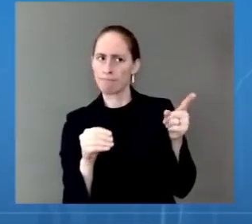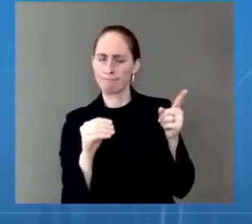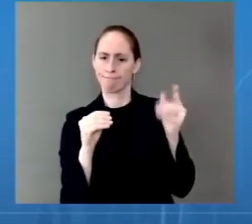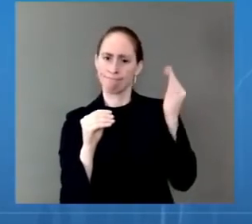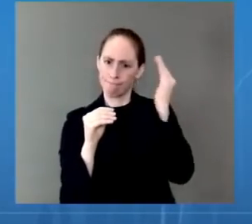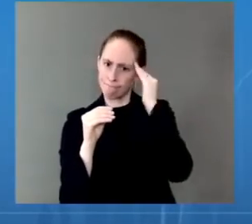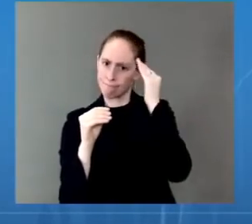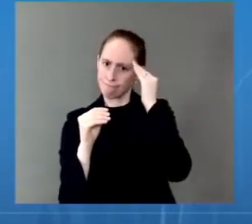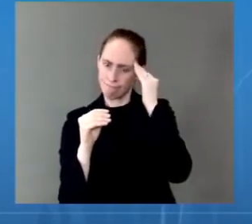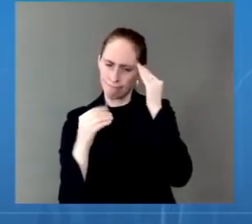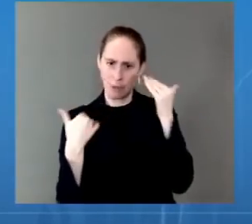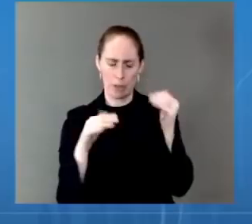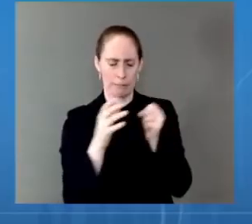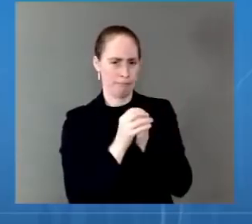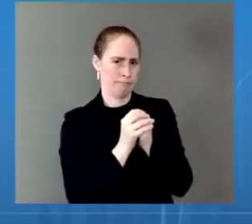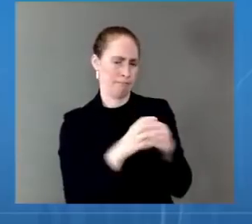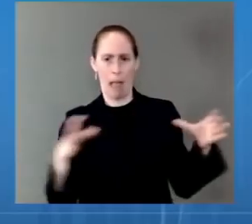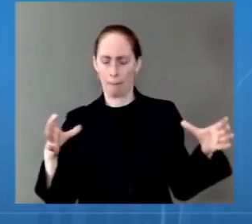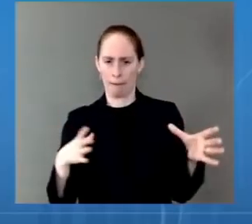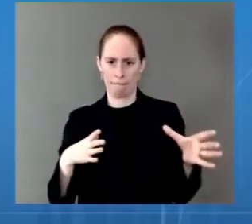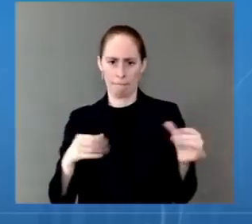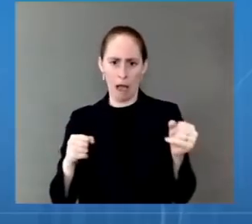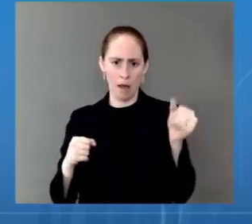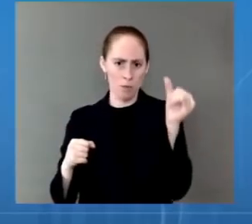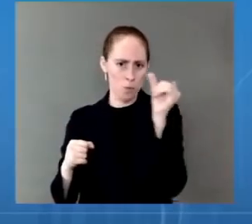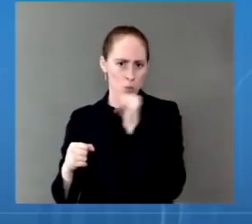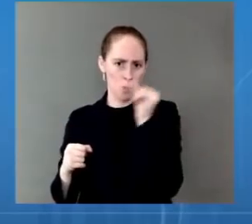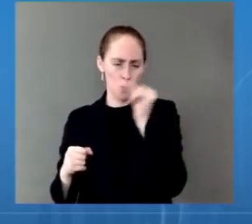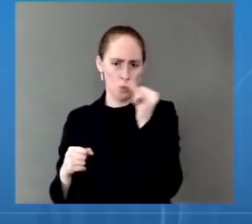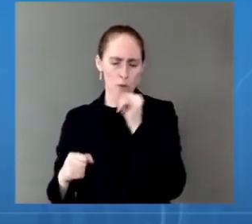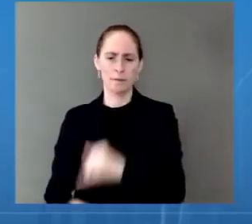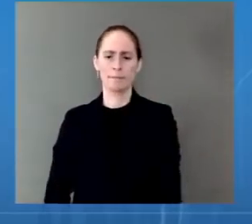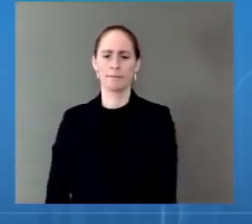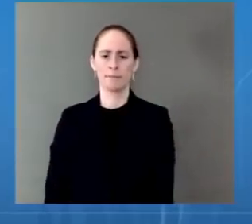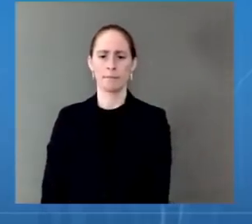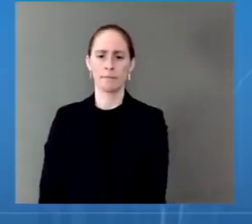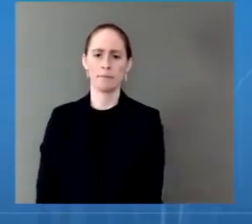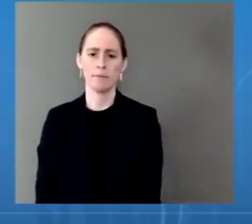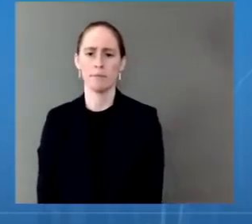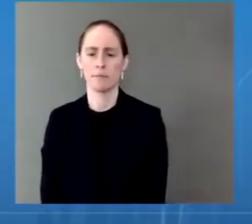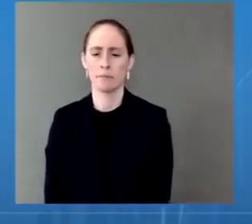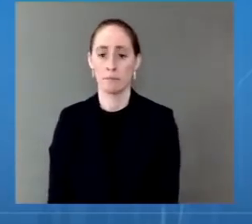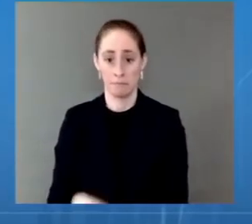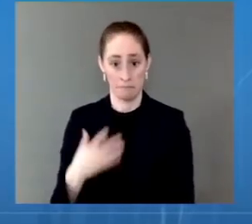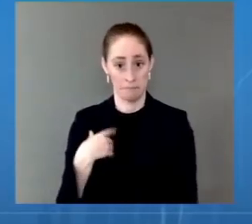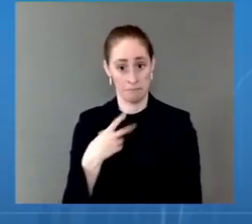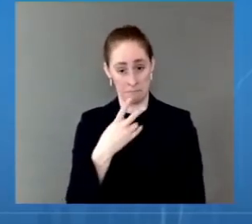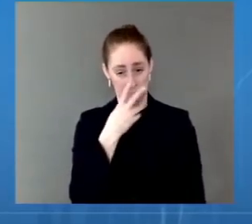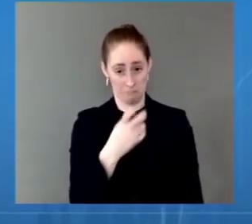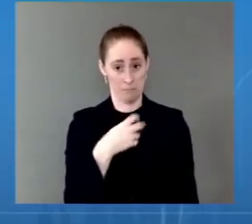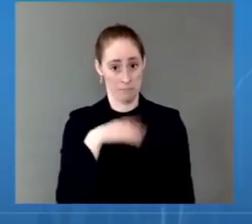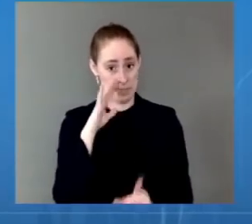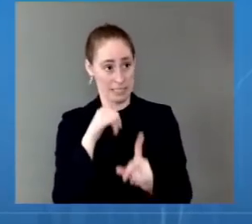don't suspect we'll be on the same time horizon as UK, and we're continuing to follow cases and we'll look at that